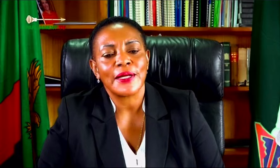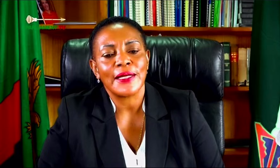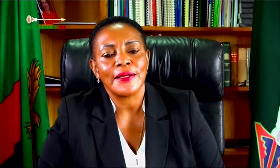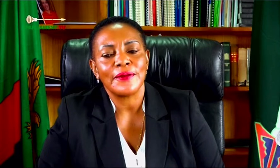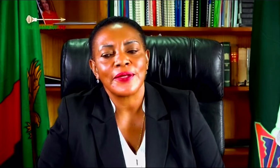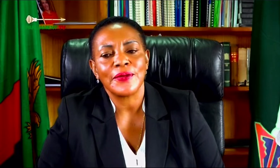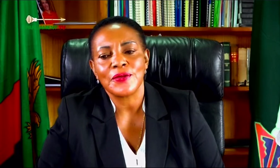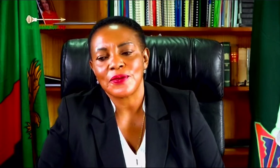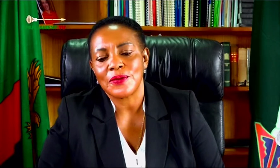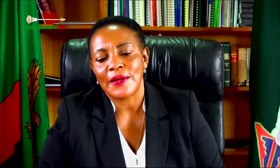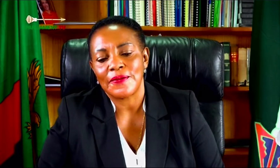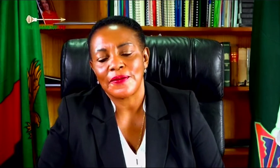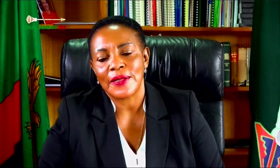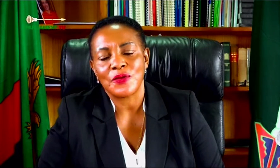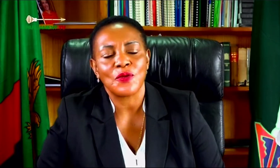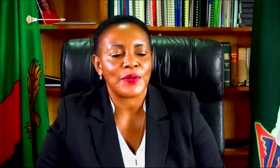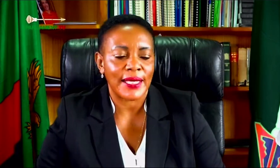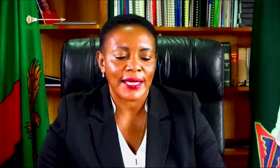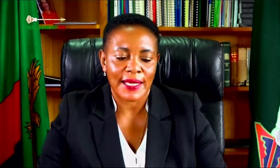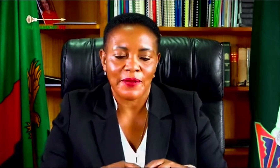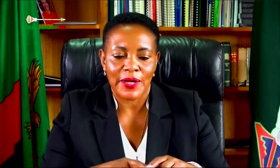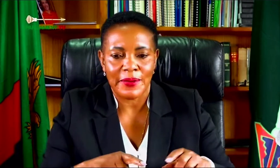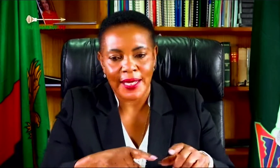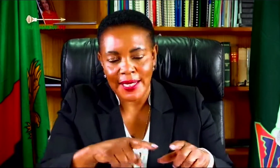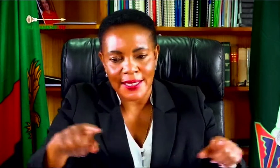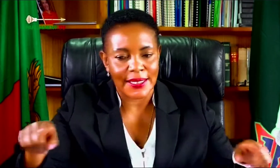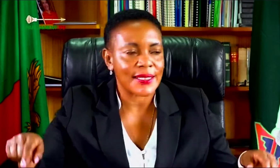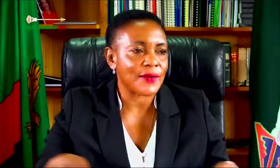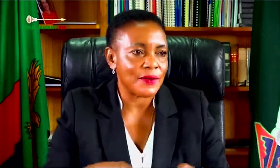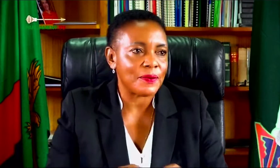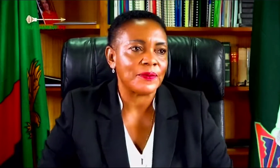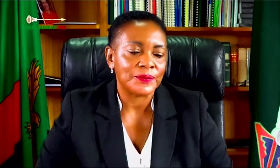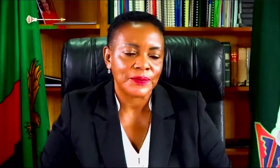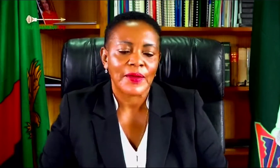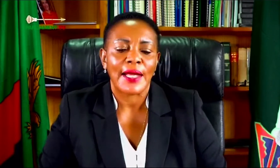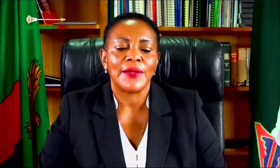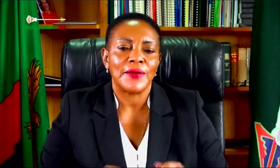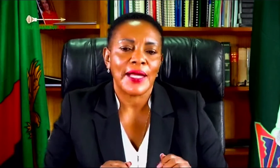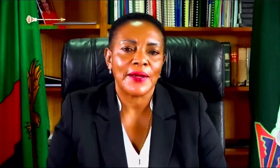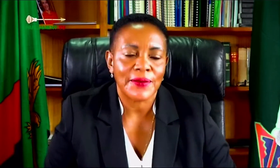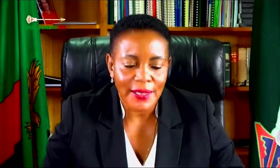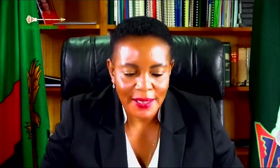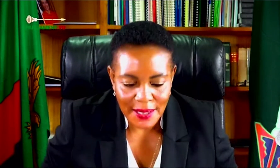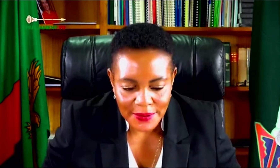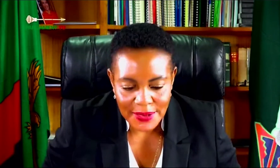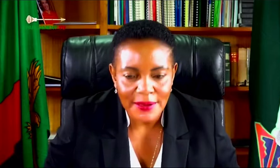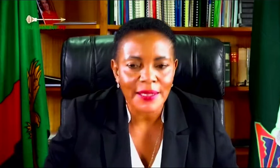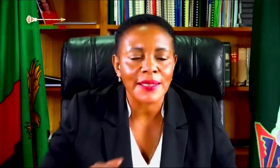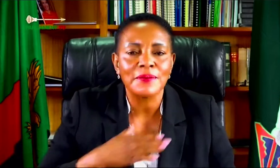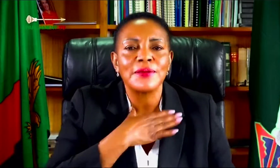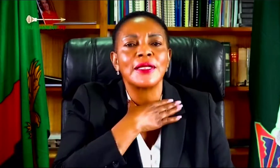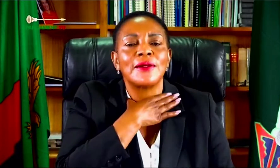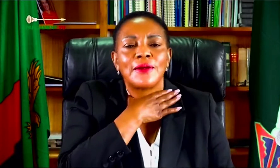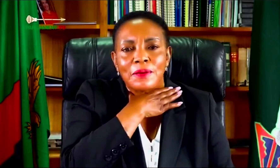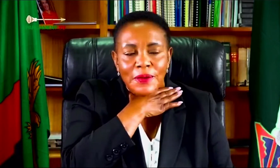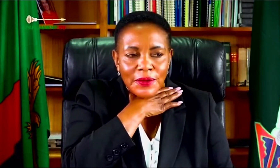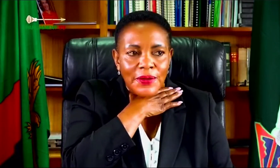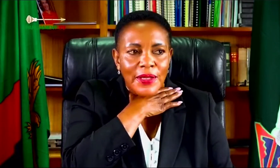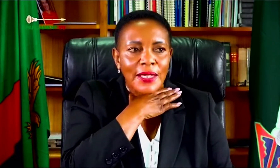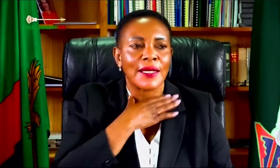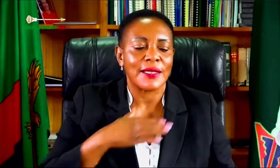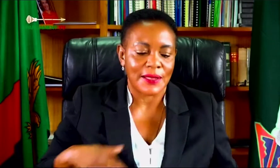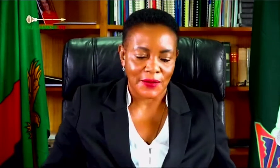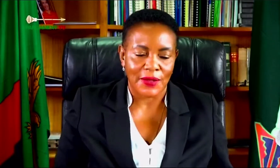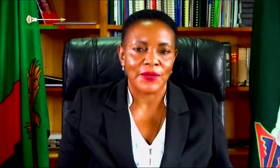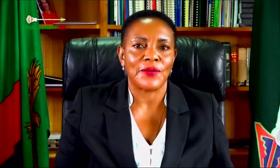of mine, we used to have to play a game whereby, again, it's a rope, and you lie on the ground, and they put a rope on your